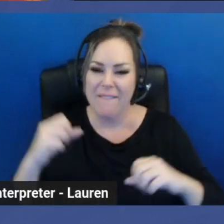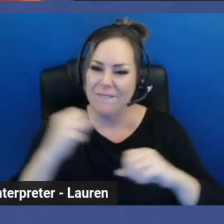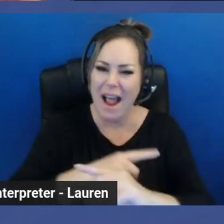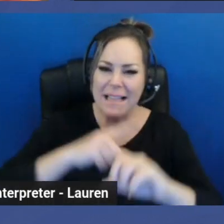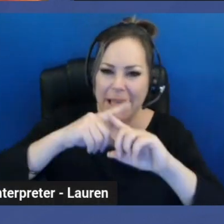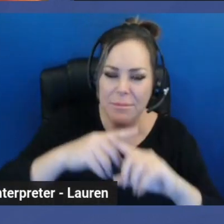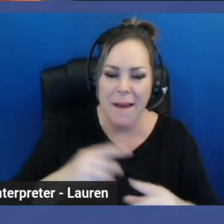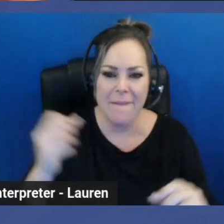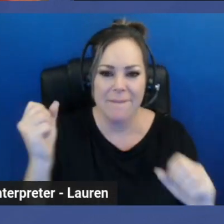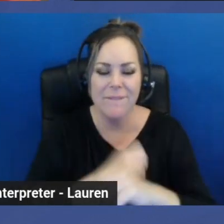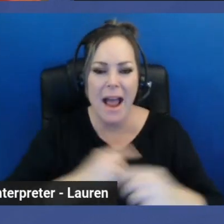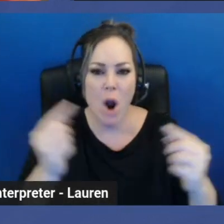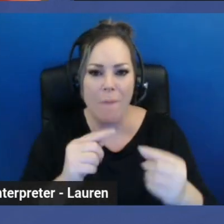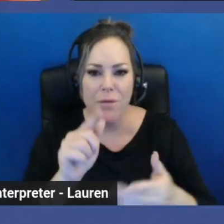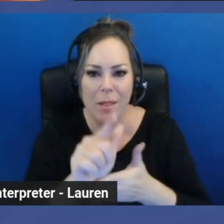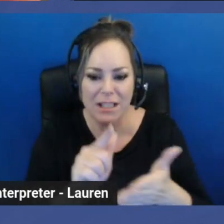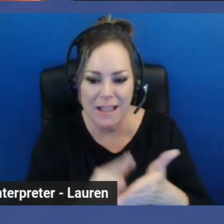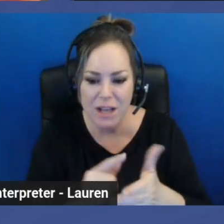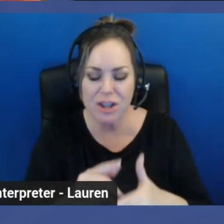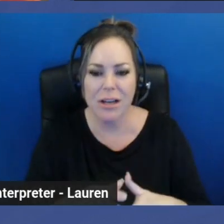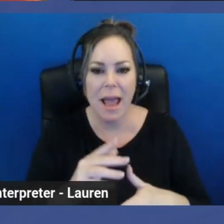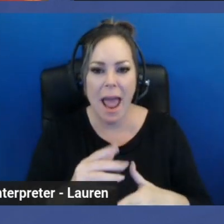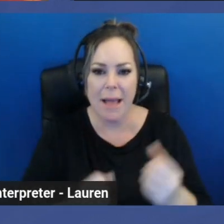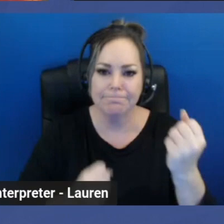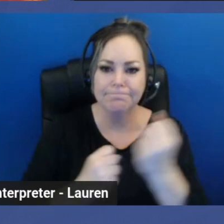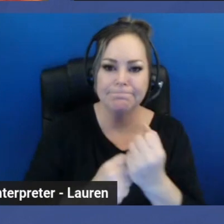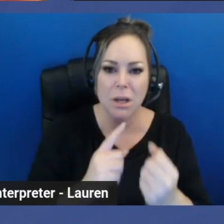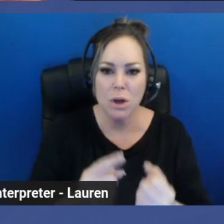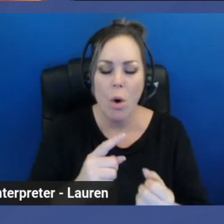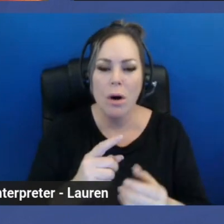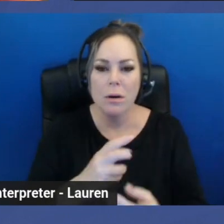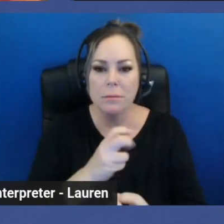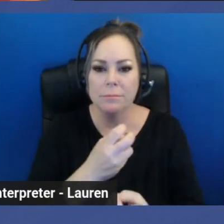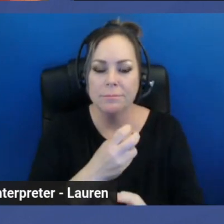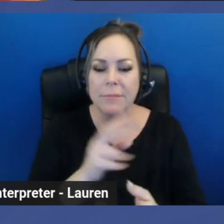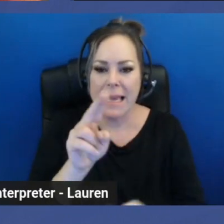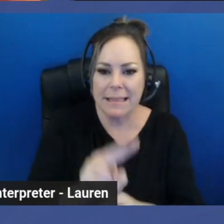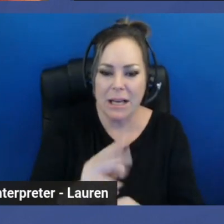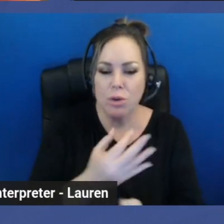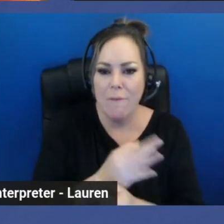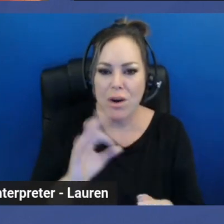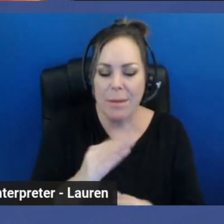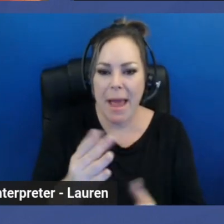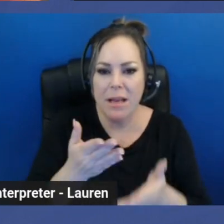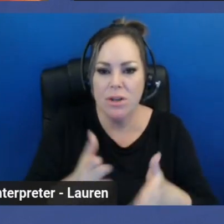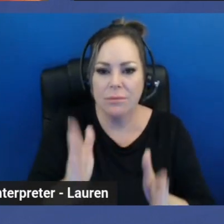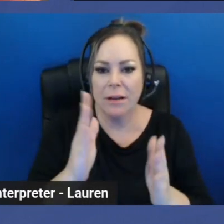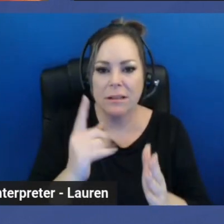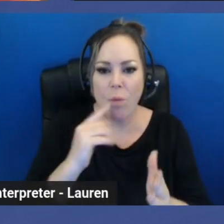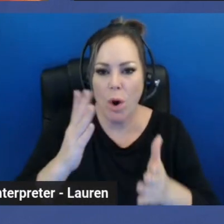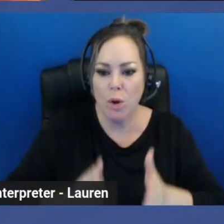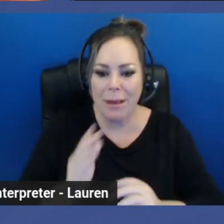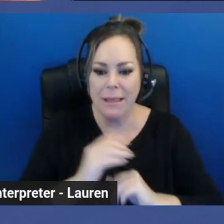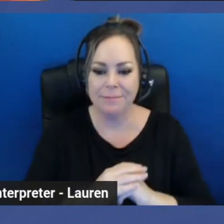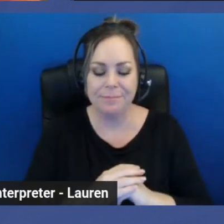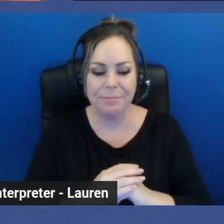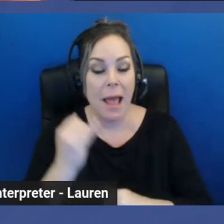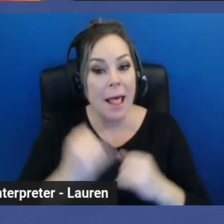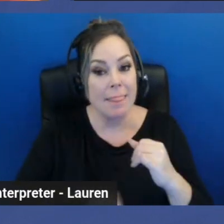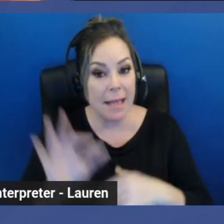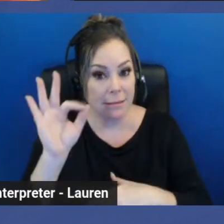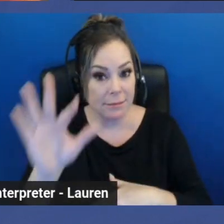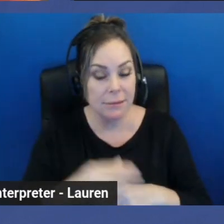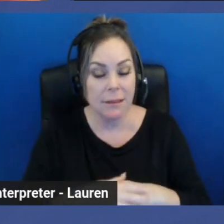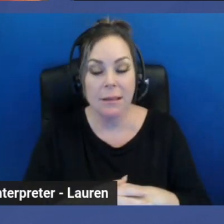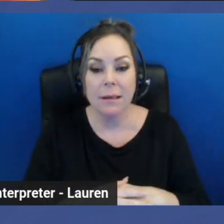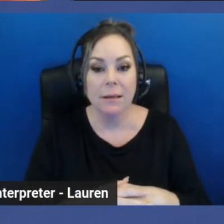and fight harmful legislation and stick up for your sexual freedom and human rights. The last thing I will say as I wrap us up today